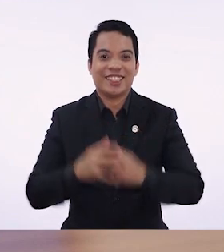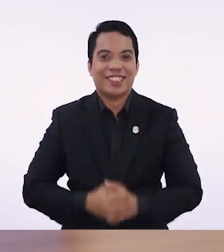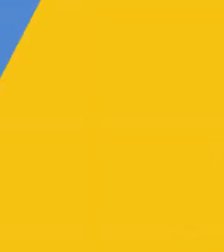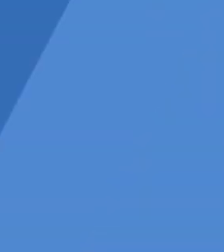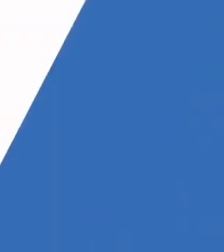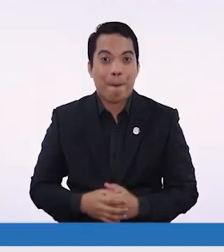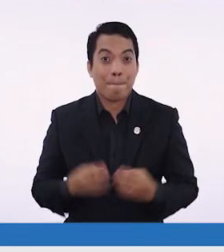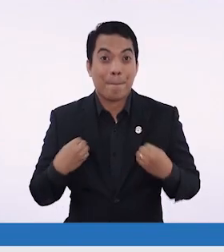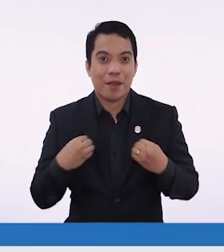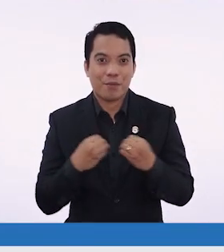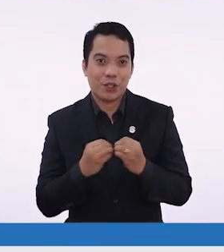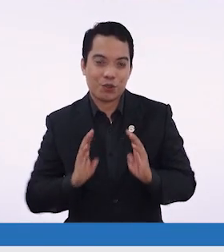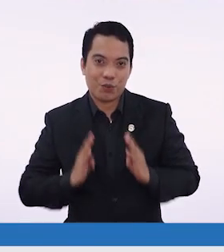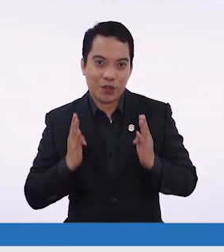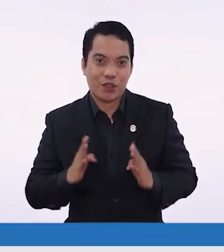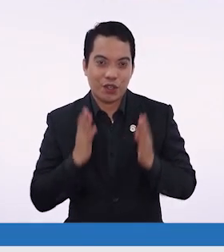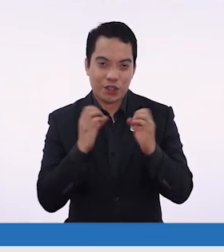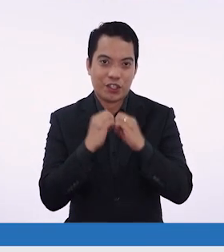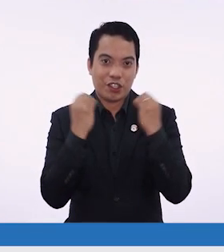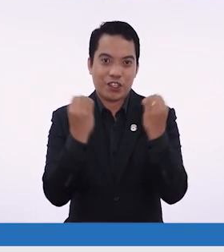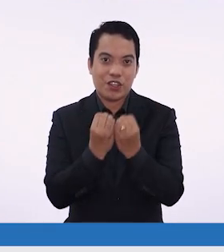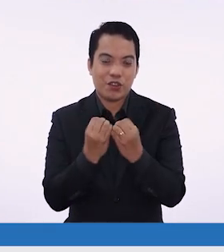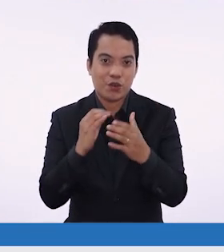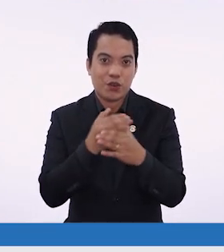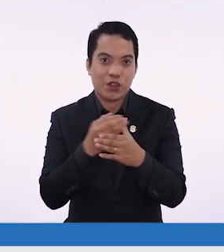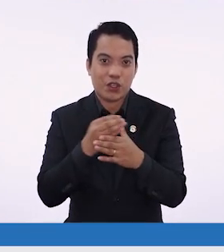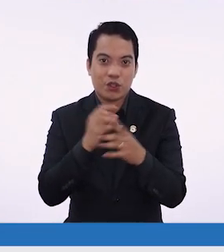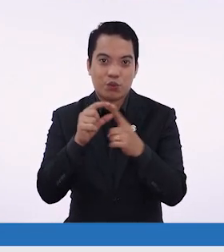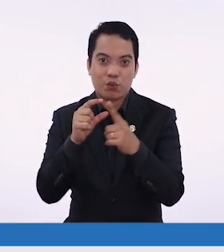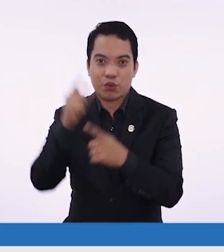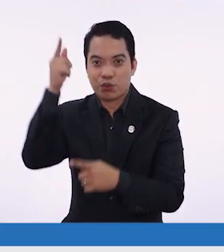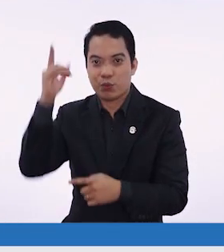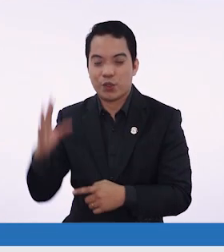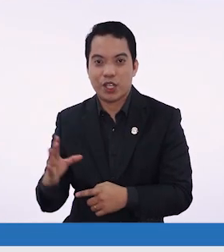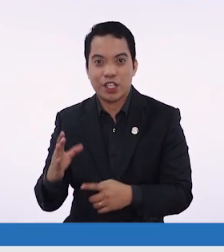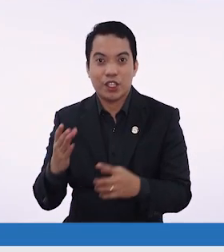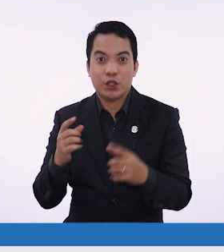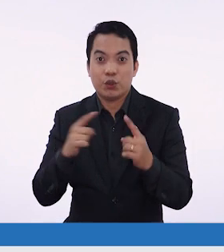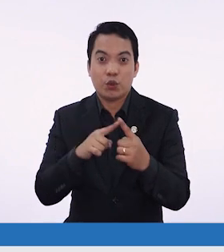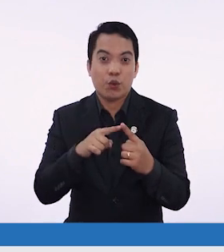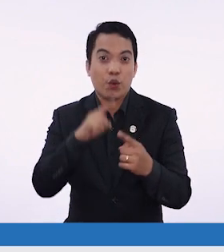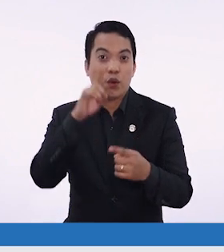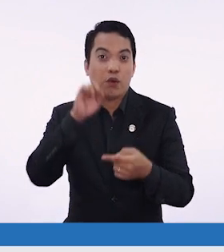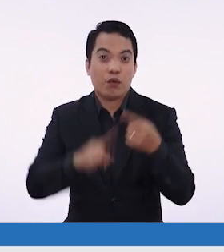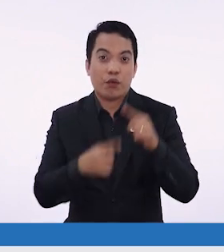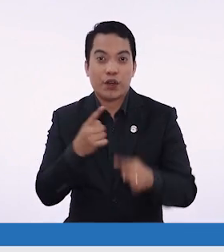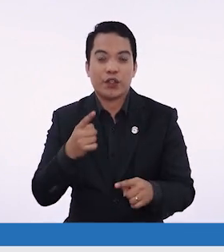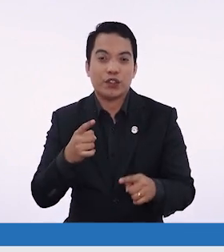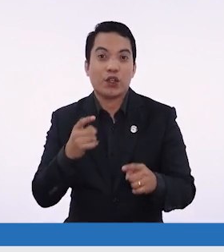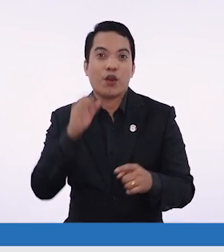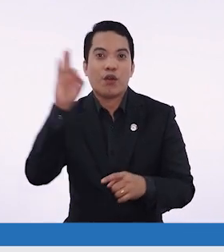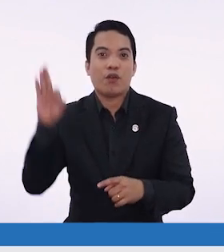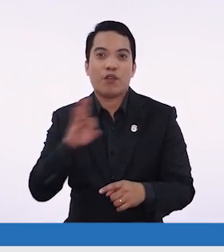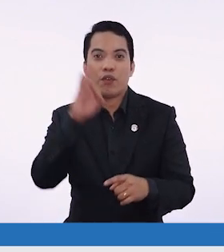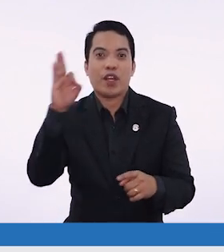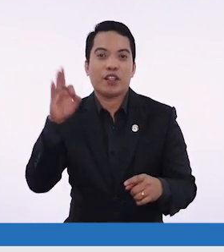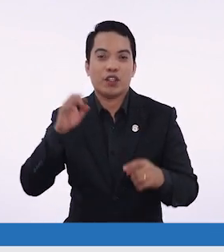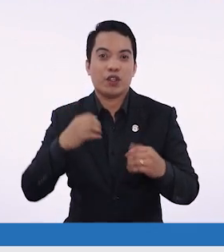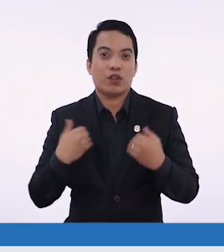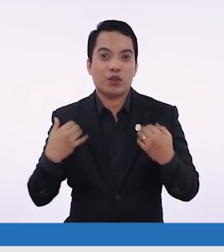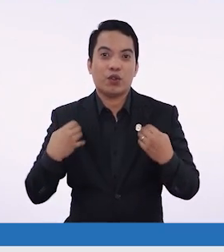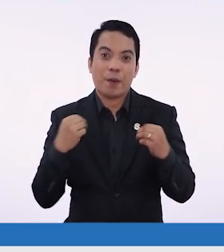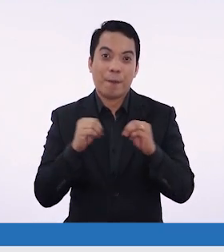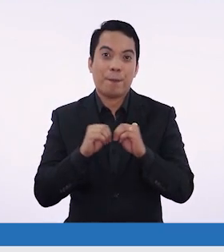activities. Members of the Binhi organization shared the words of God to their friends during a Friday